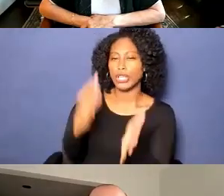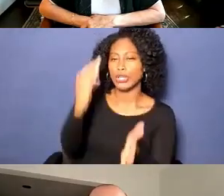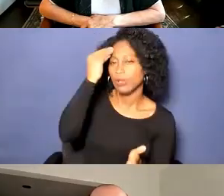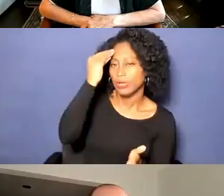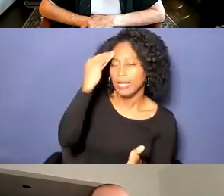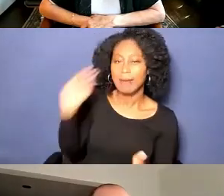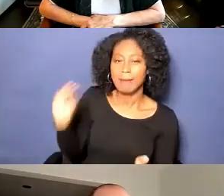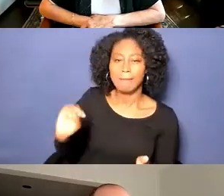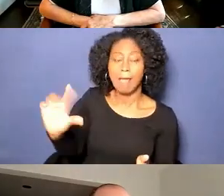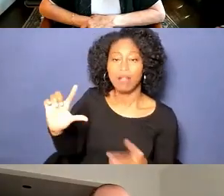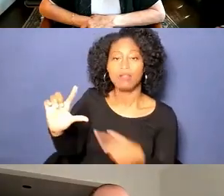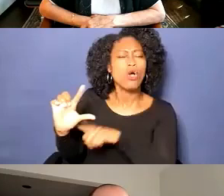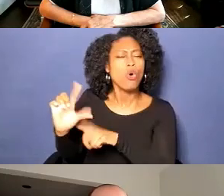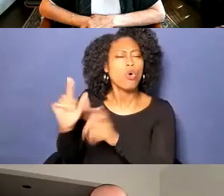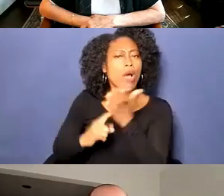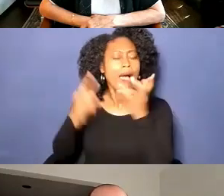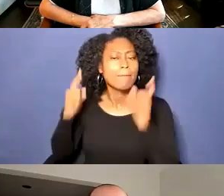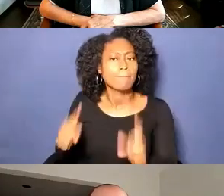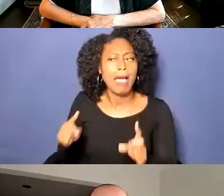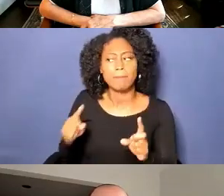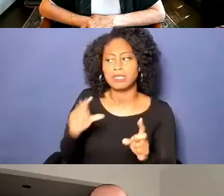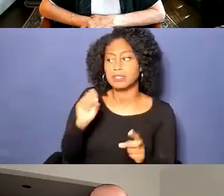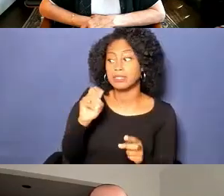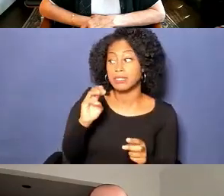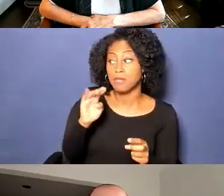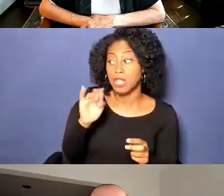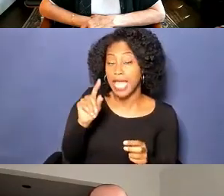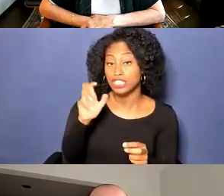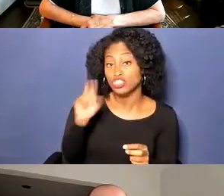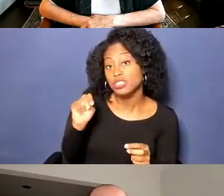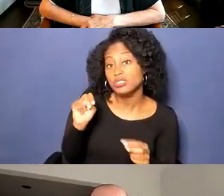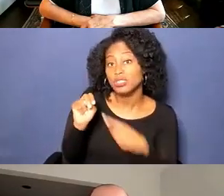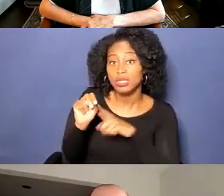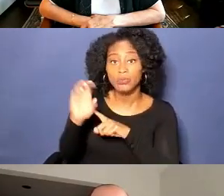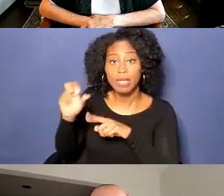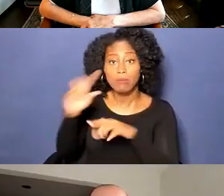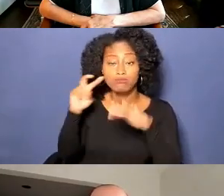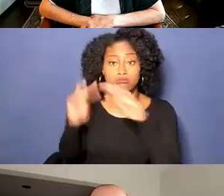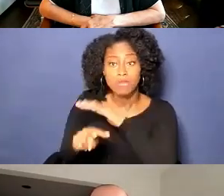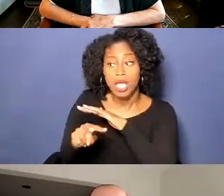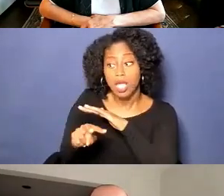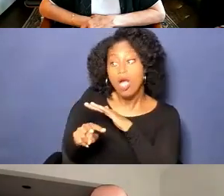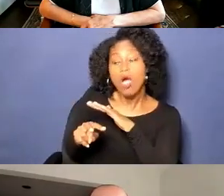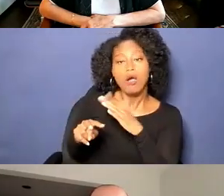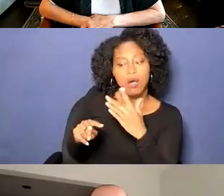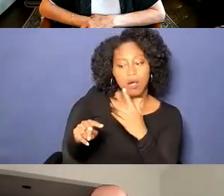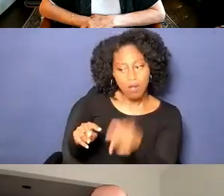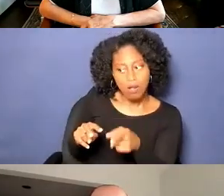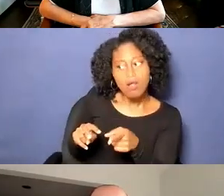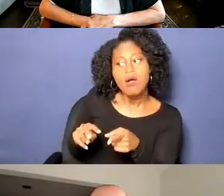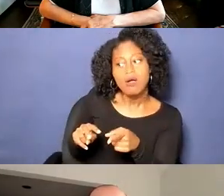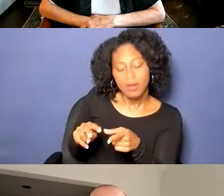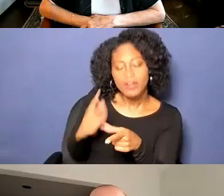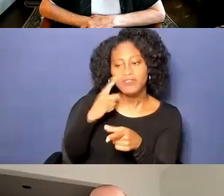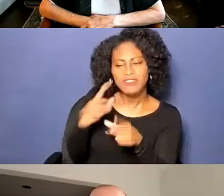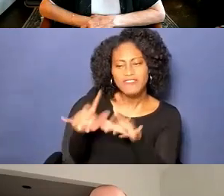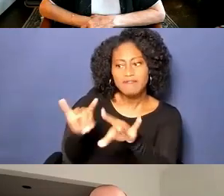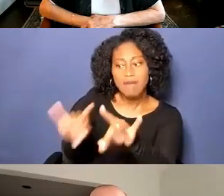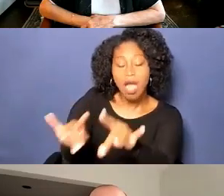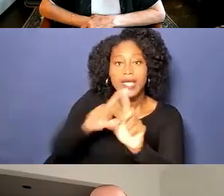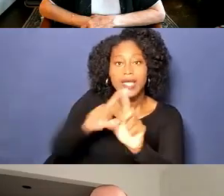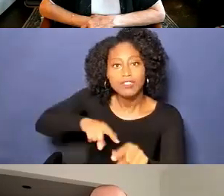in fact we can use the data sets that are available to find answers to very